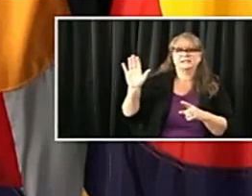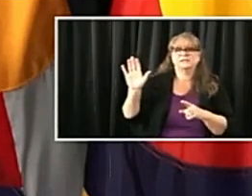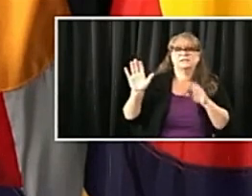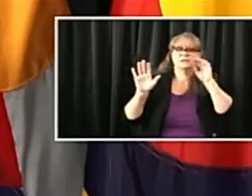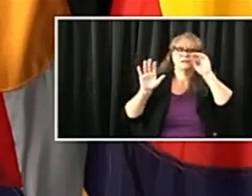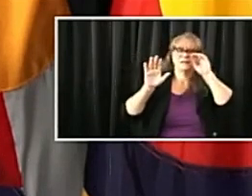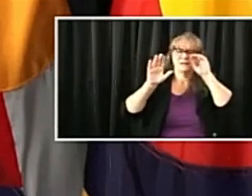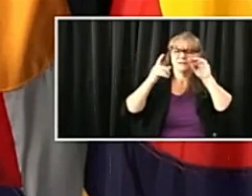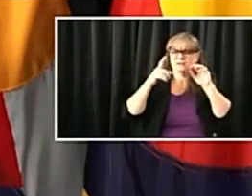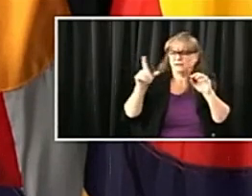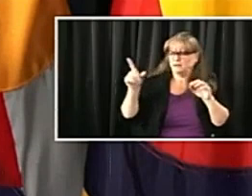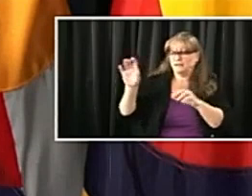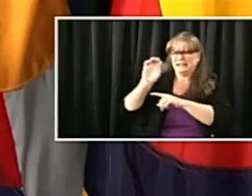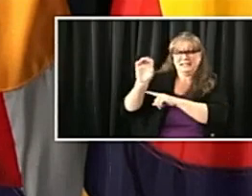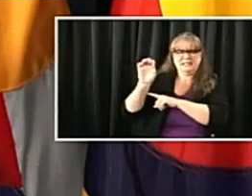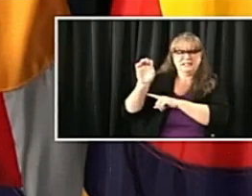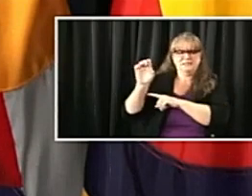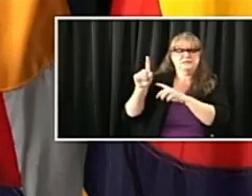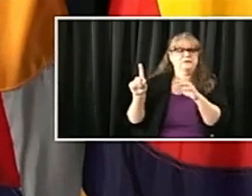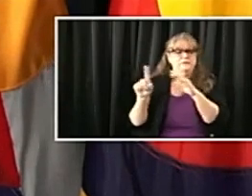follow-up.